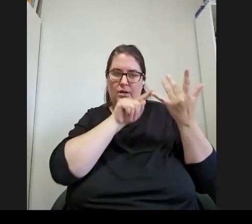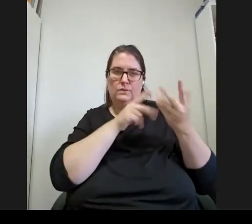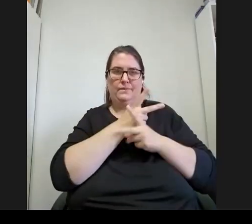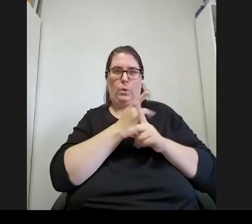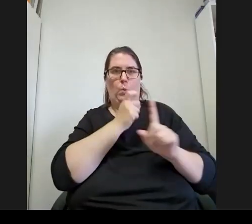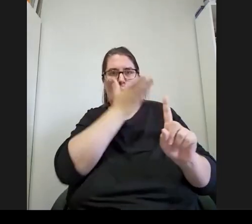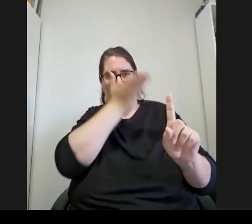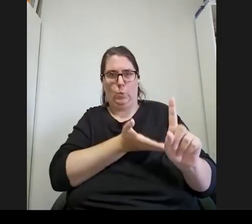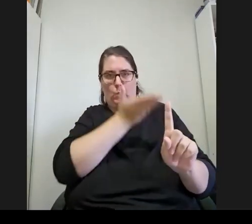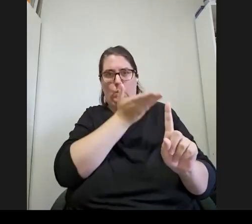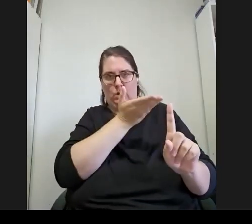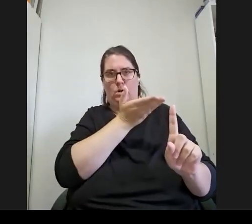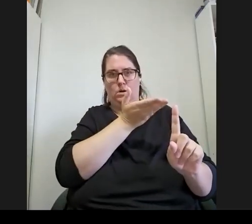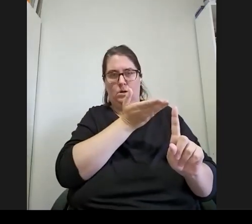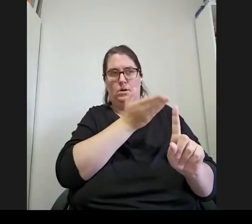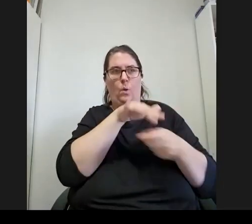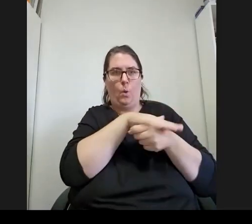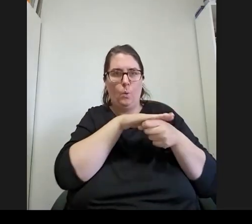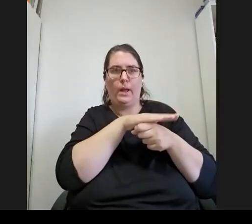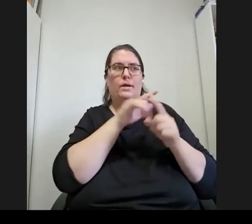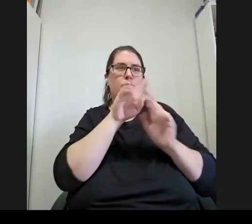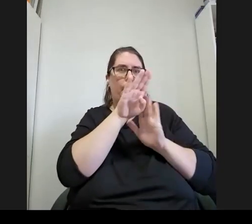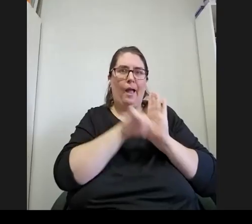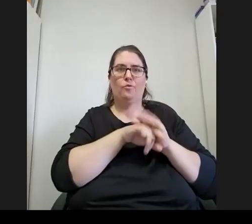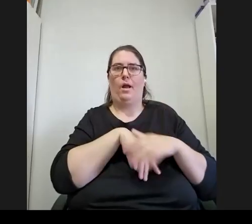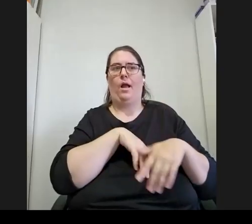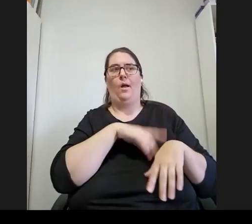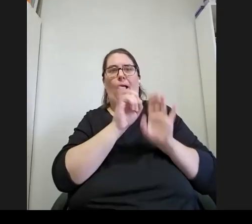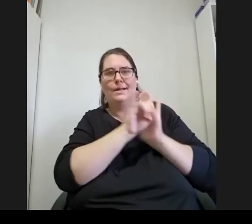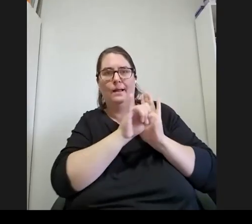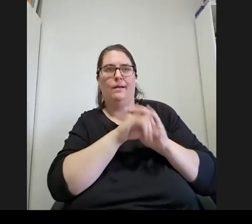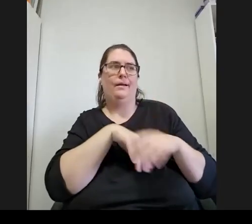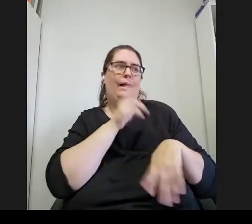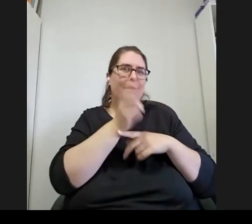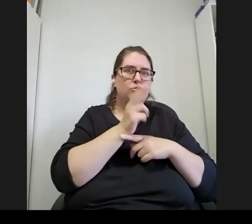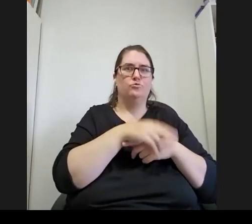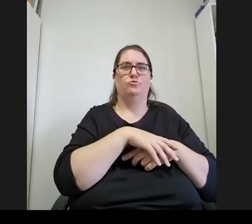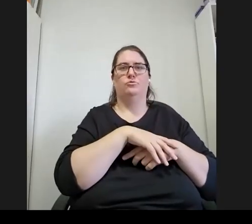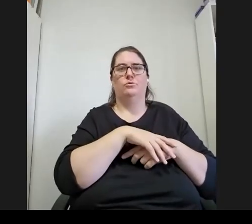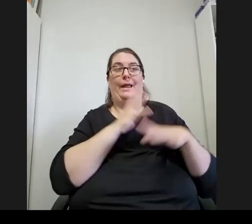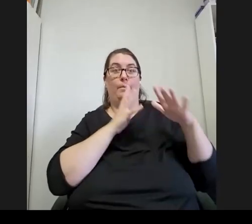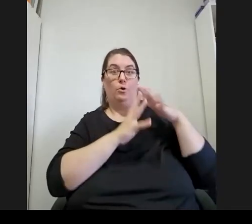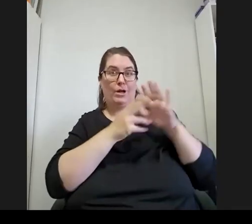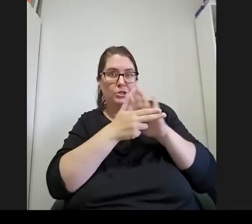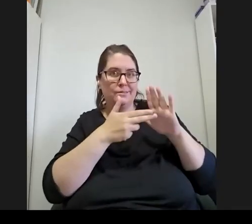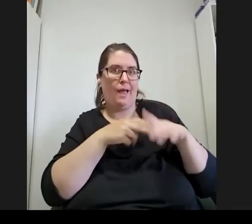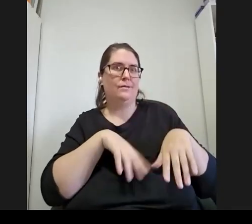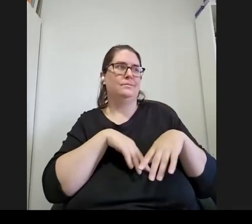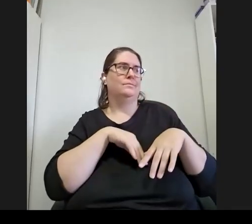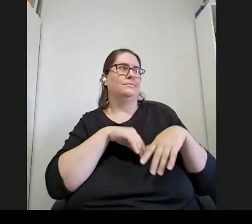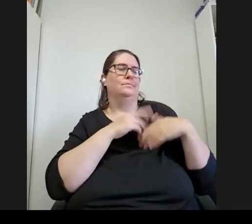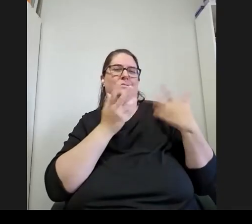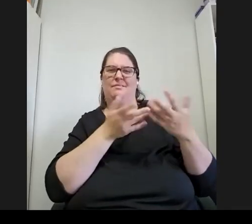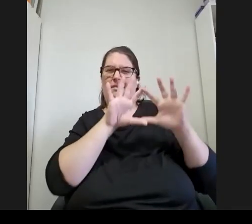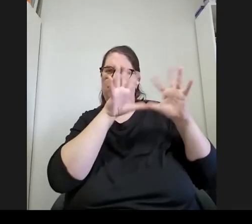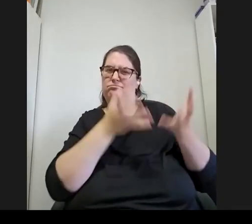RISA around people's location, their background, their history, their immigration status. So most of the